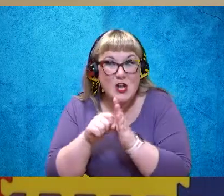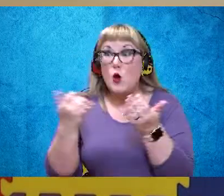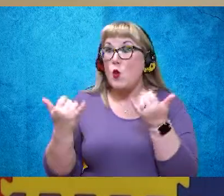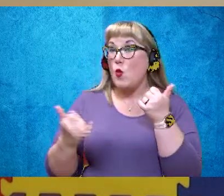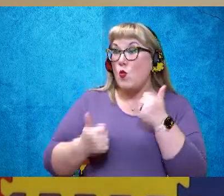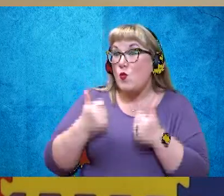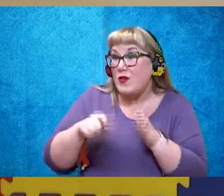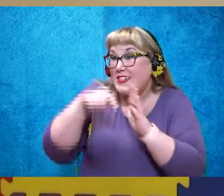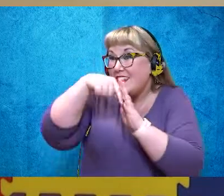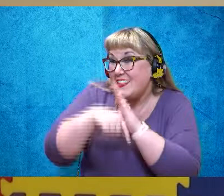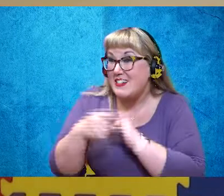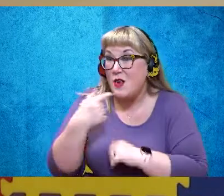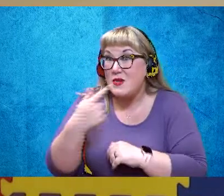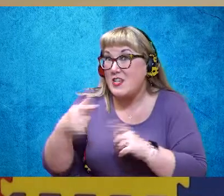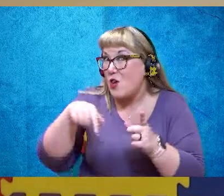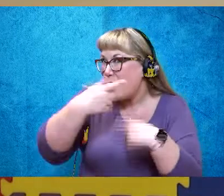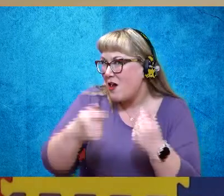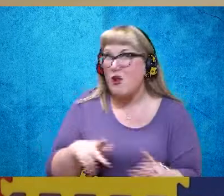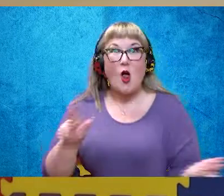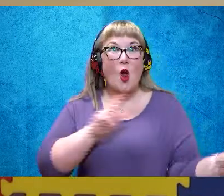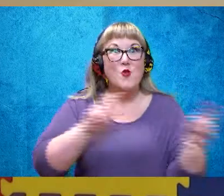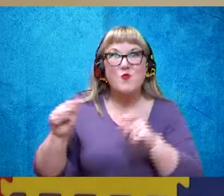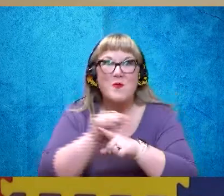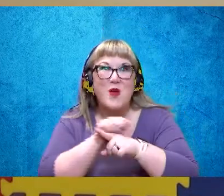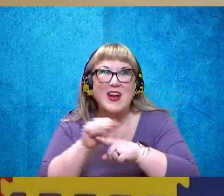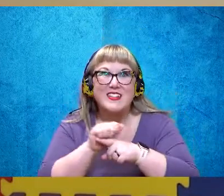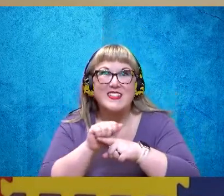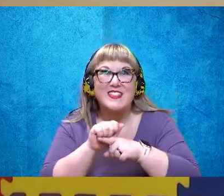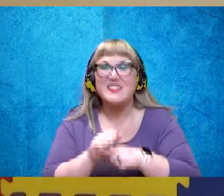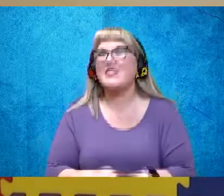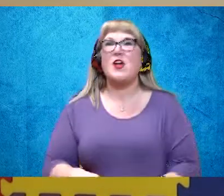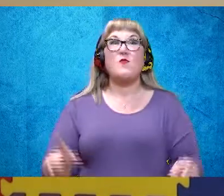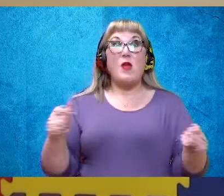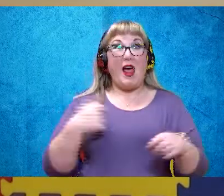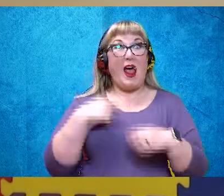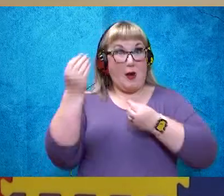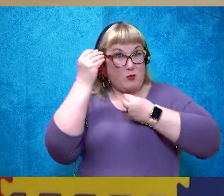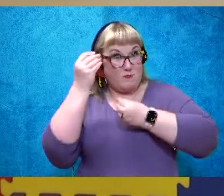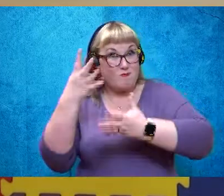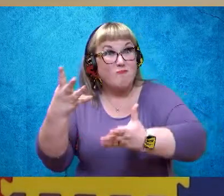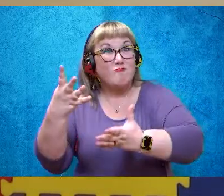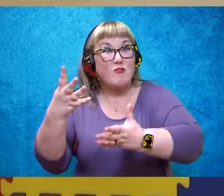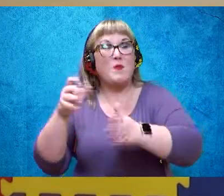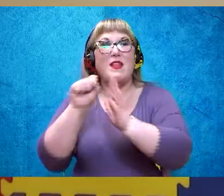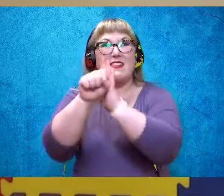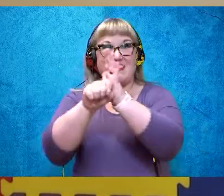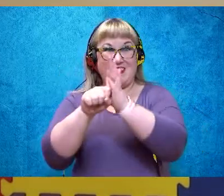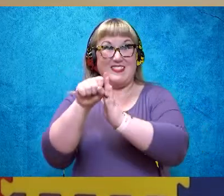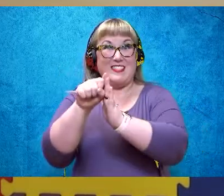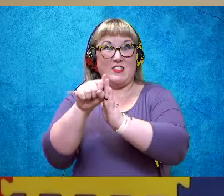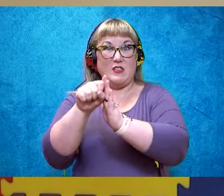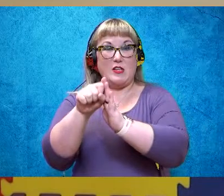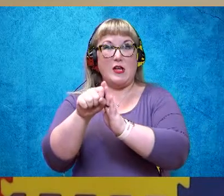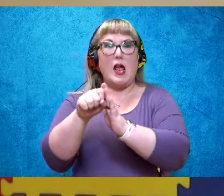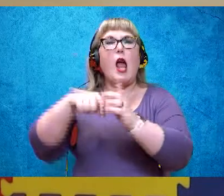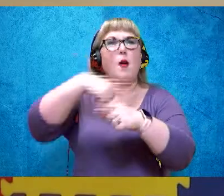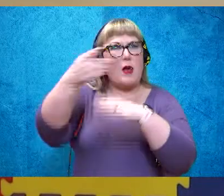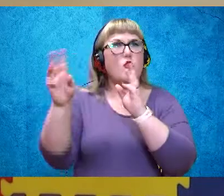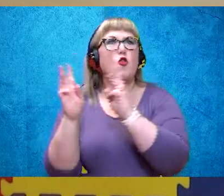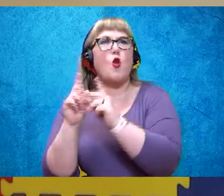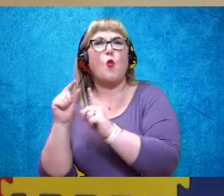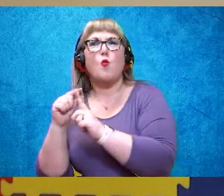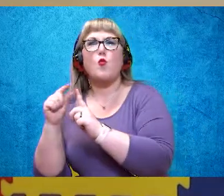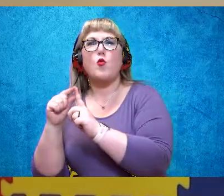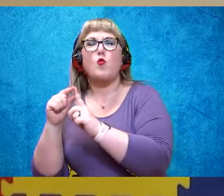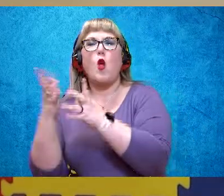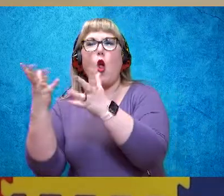I'm going to tell you about. Are you ready to practice? I'm going to tell you some information about the season, about the word, and then I want to